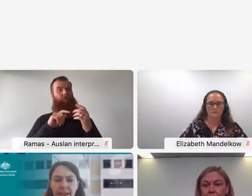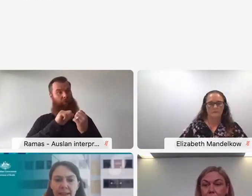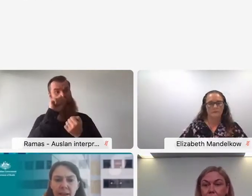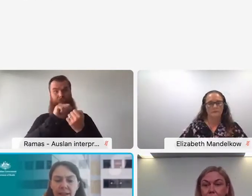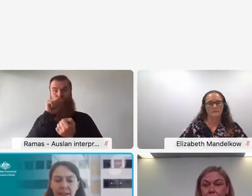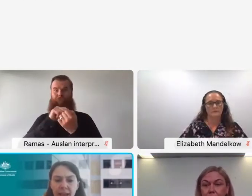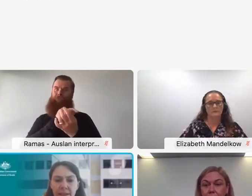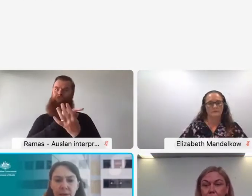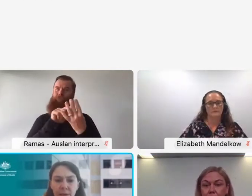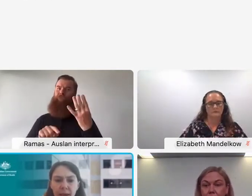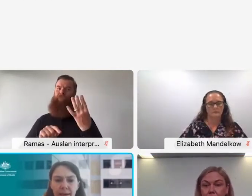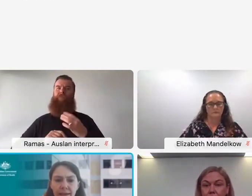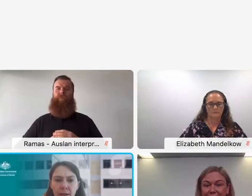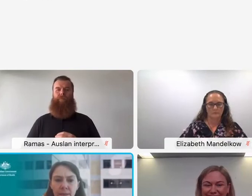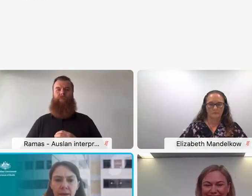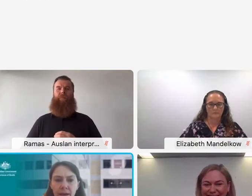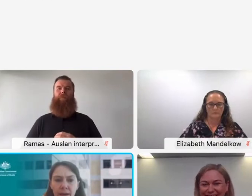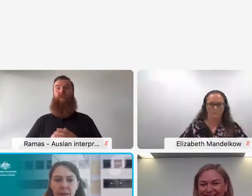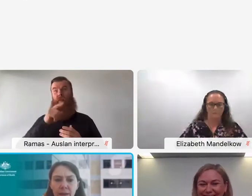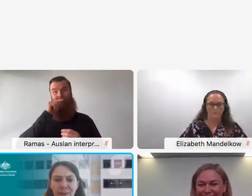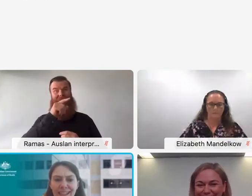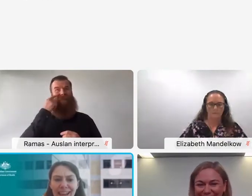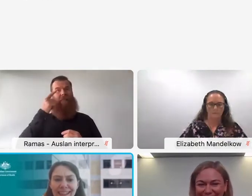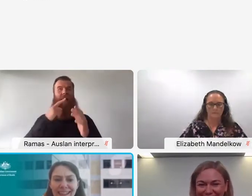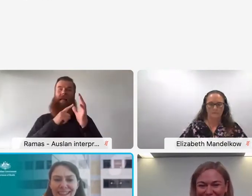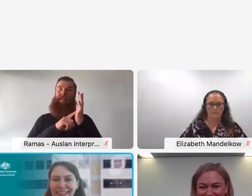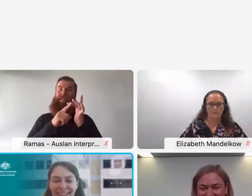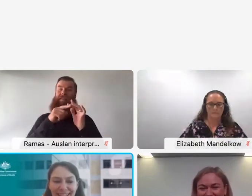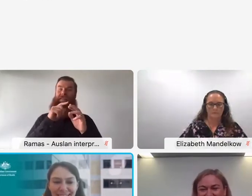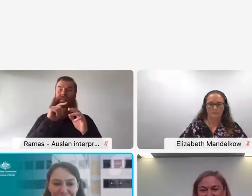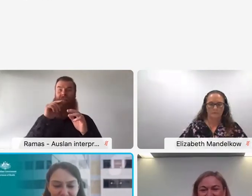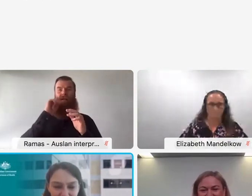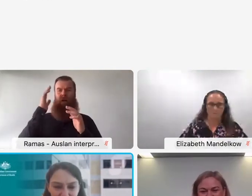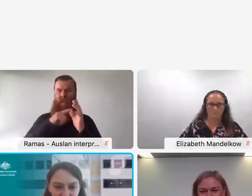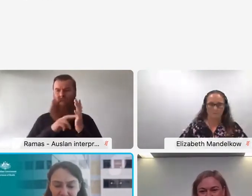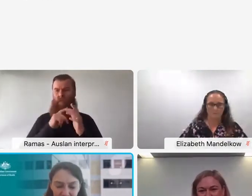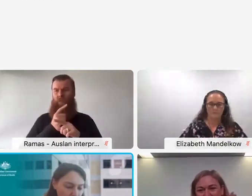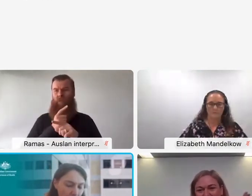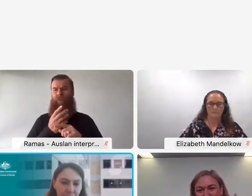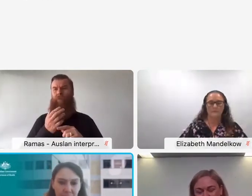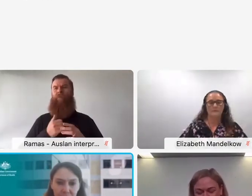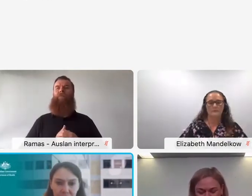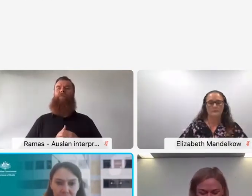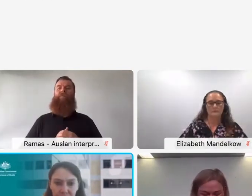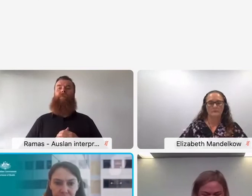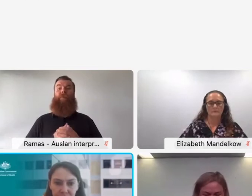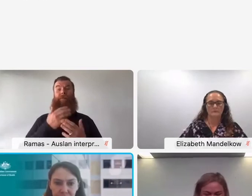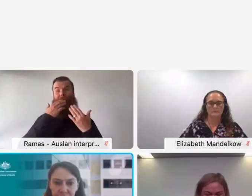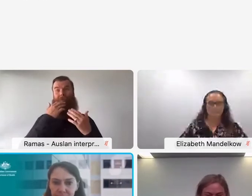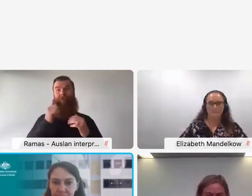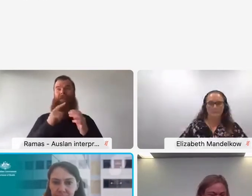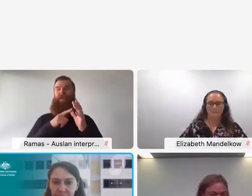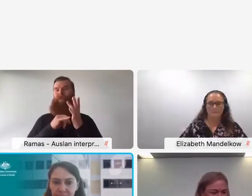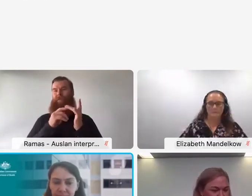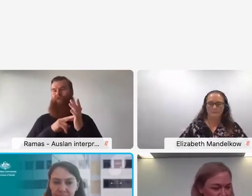Thanks, Alison. I can see Anna's got her hand up. Have you got something to add? Yeah, and Alison, thanks so much for taking that one. I